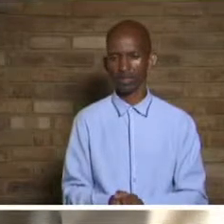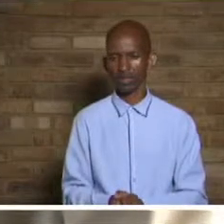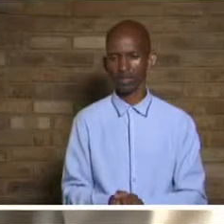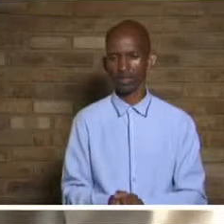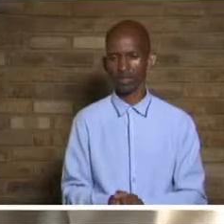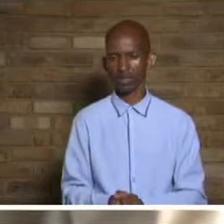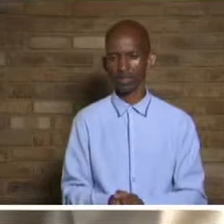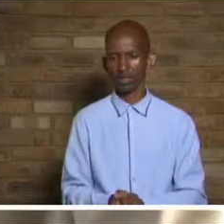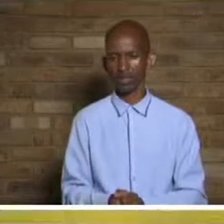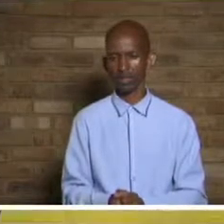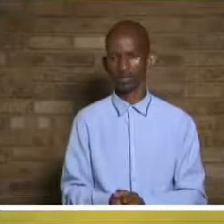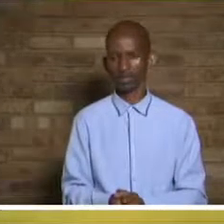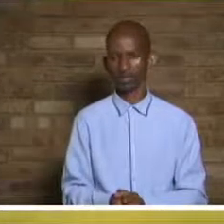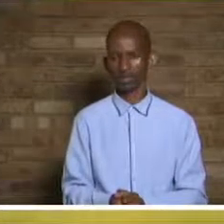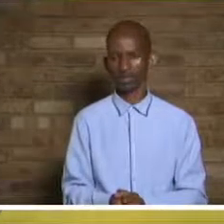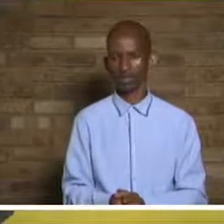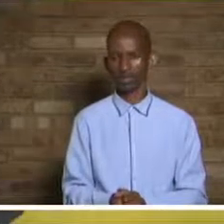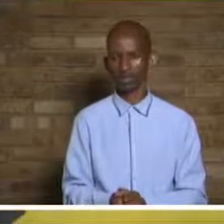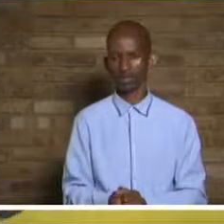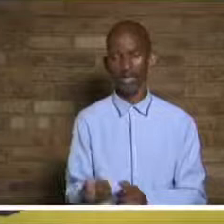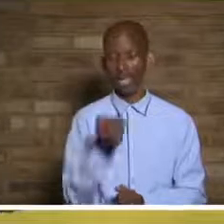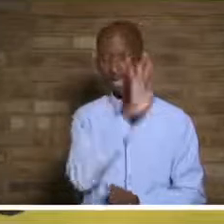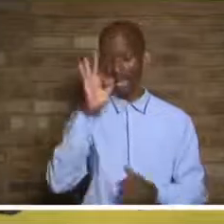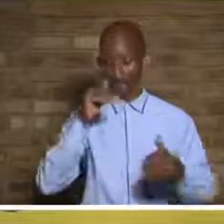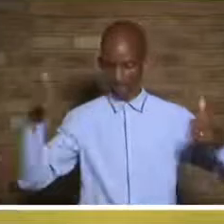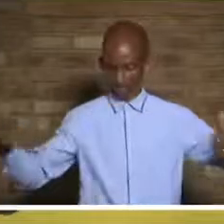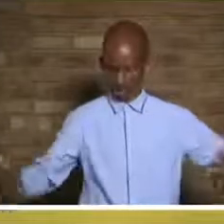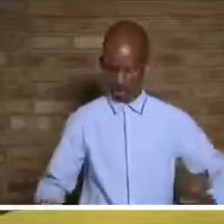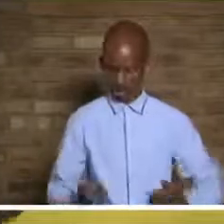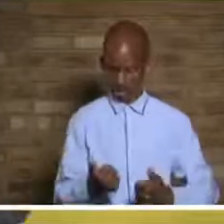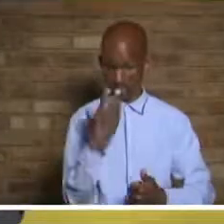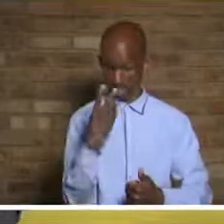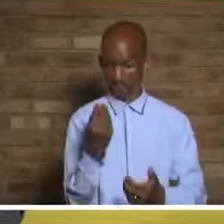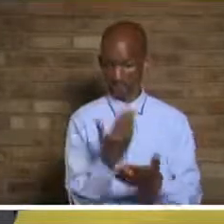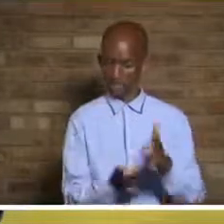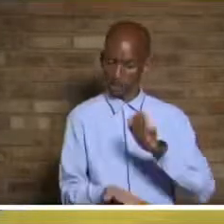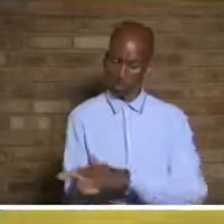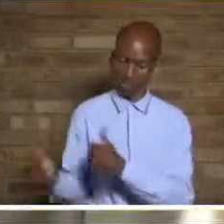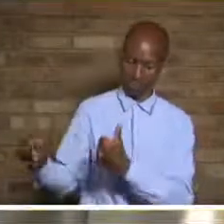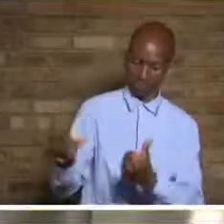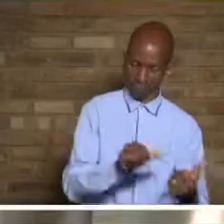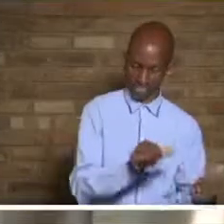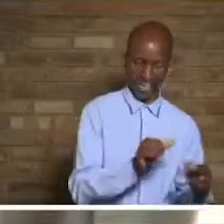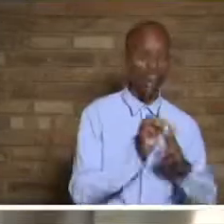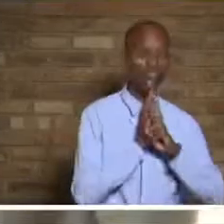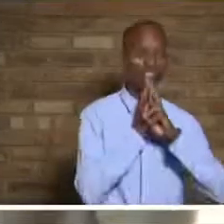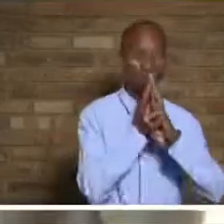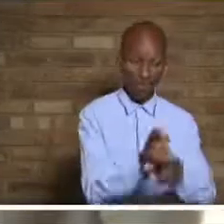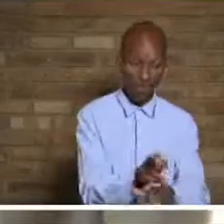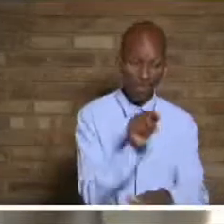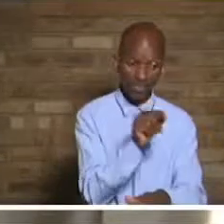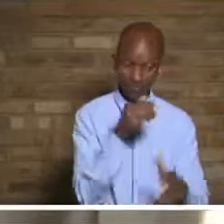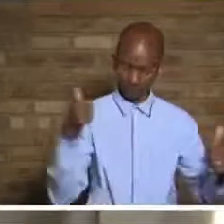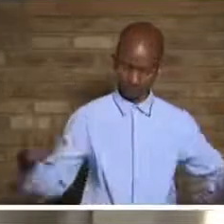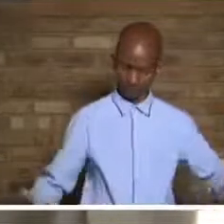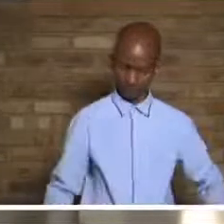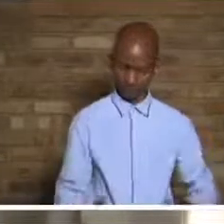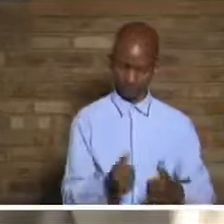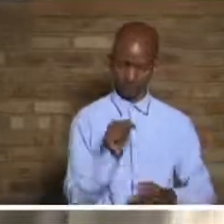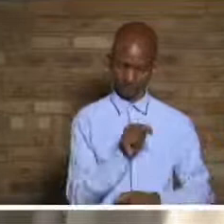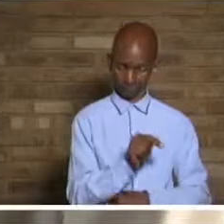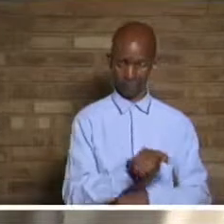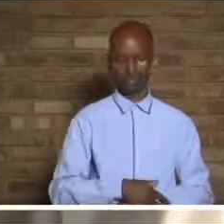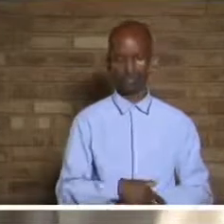iyenziwe. If there are challenges, they must go back and report those challenges. to those Uma people. kune inselelo akubuyele emuva kuyoshiya ukuthi